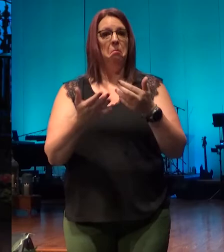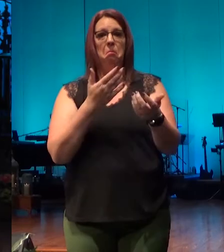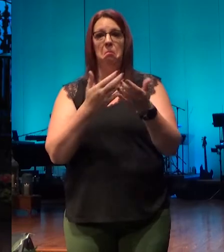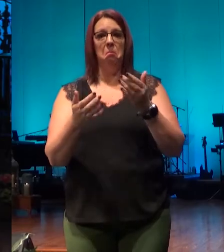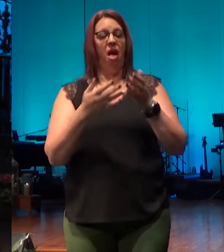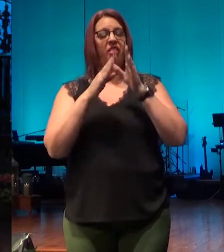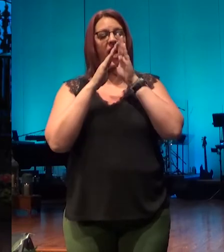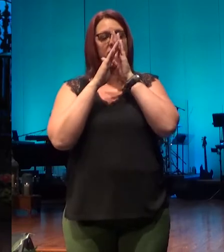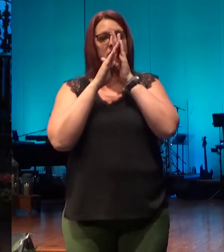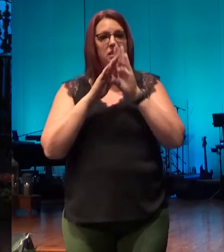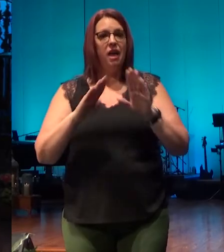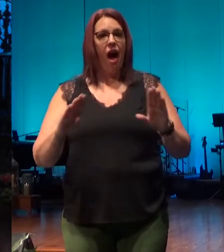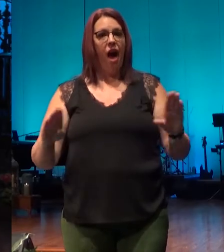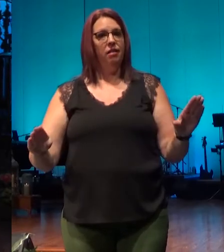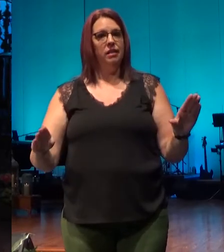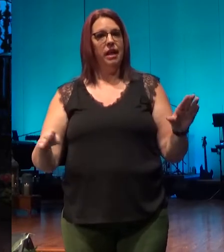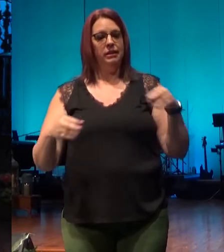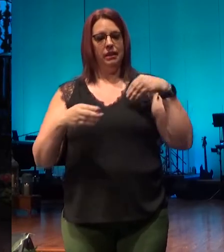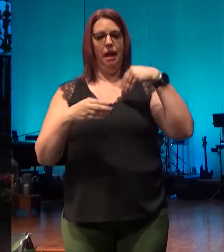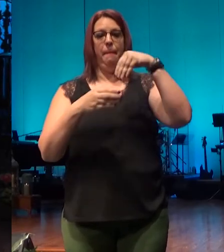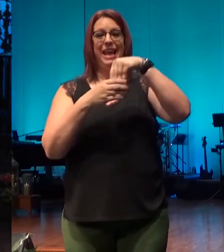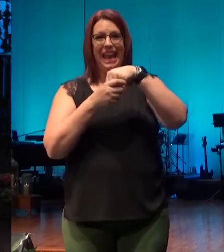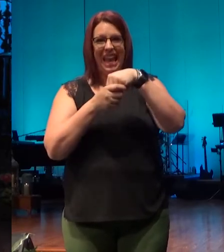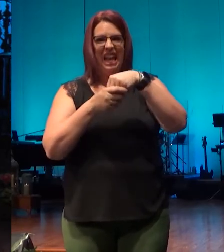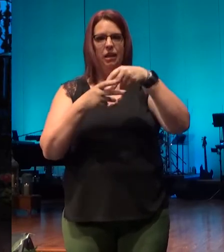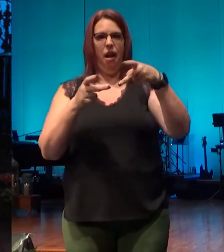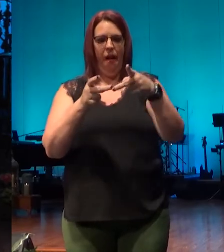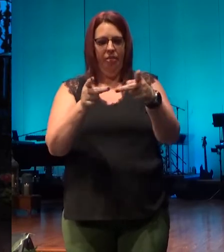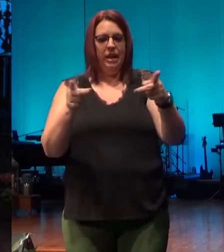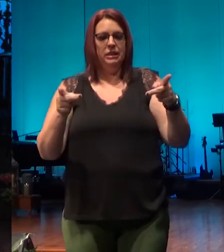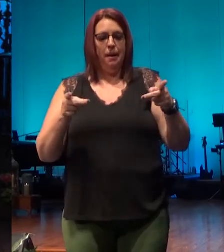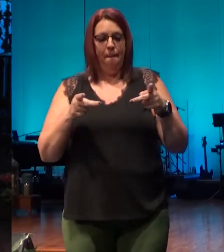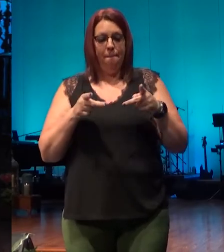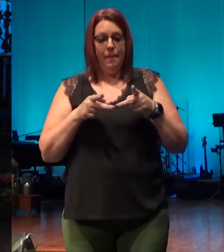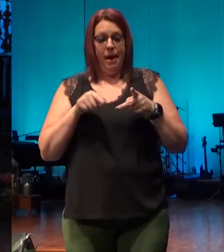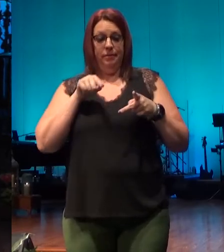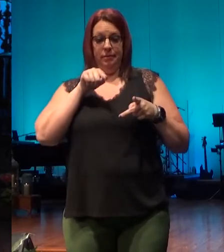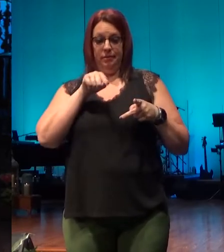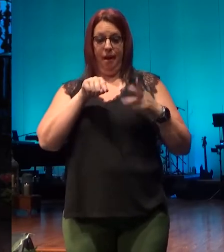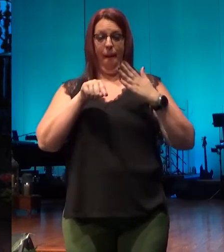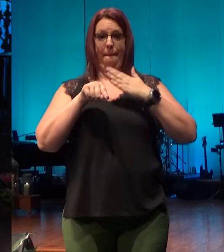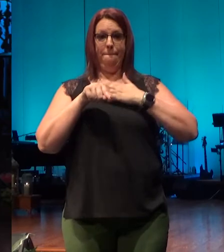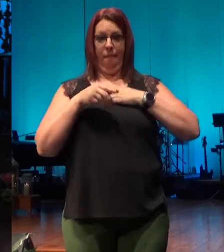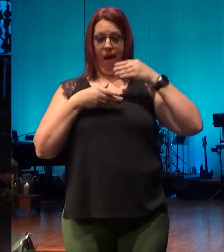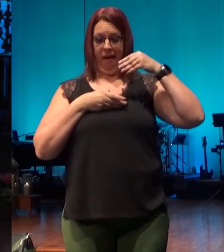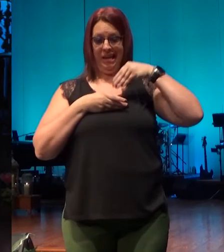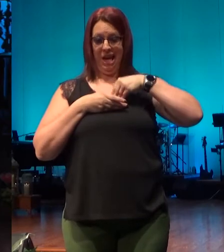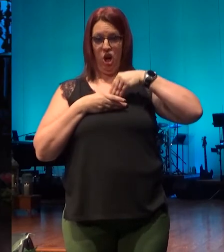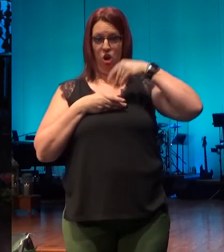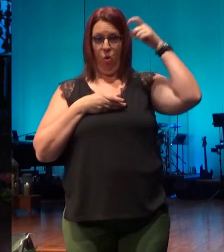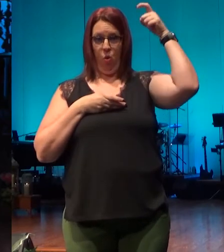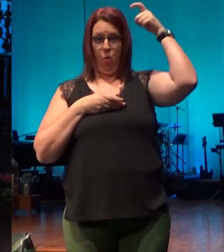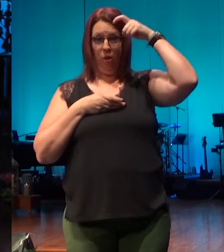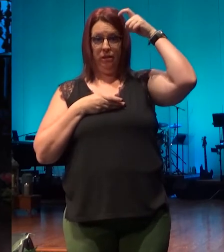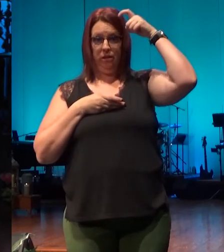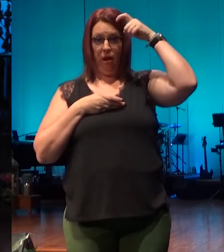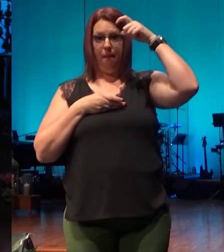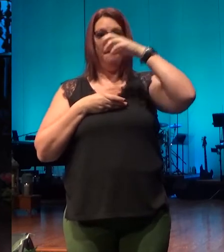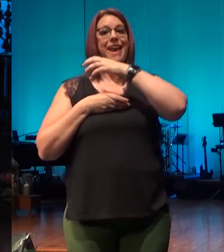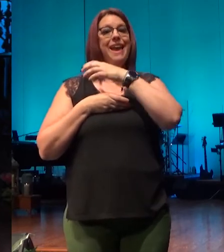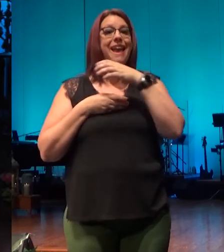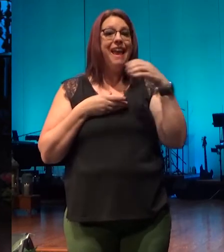that allows me to be in the space of my own inner wisdom and truly in the space of the